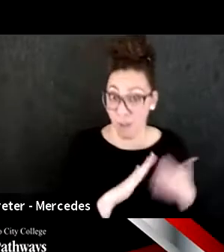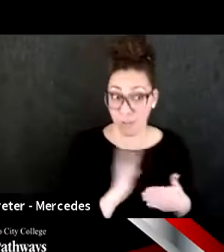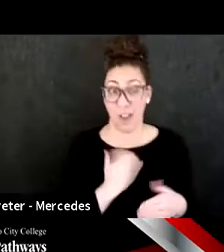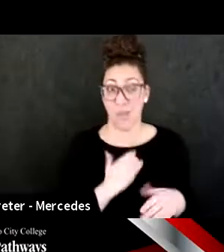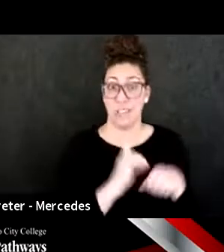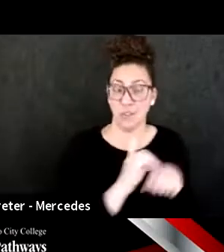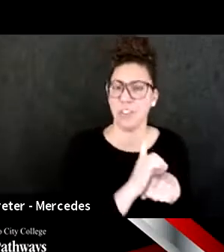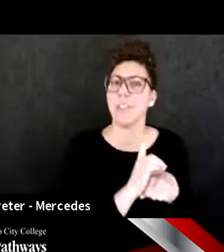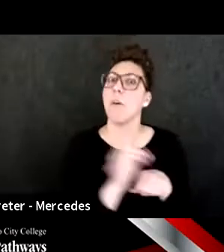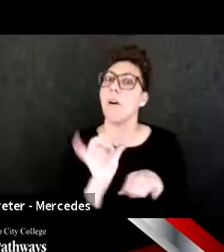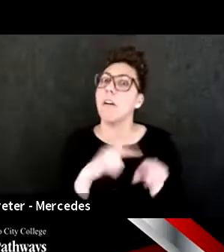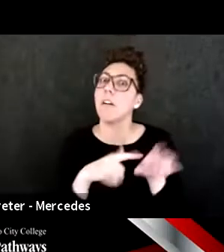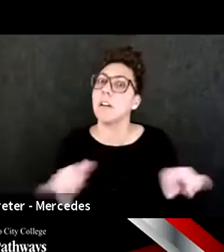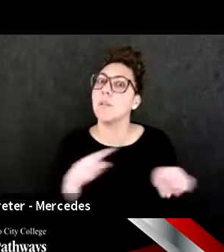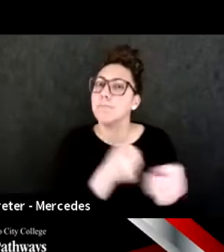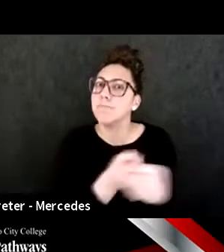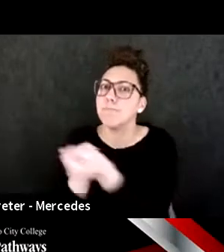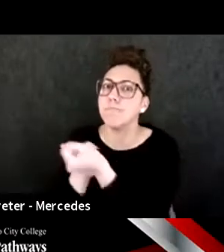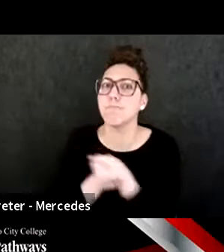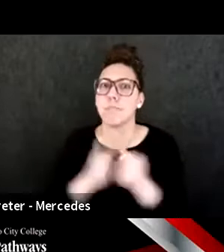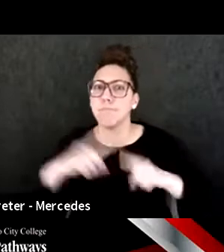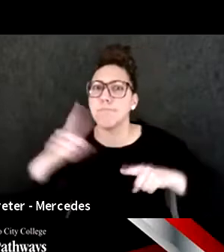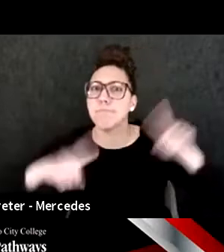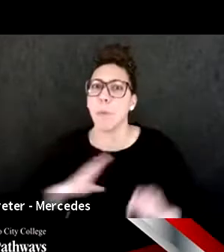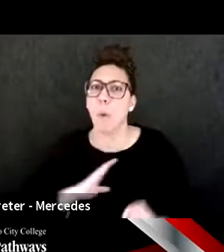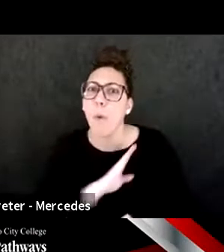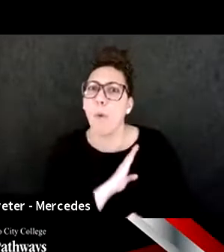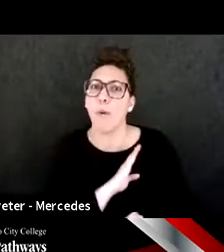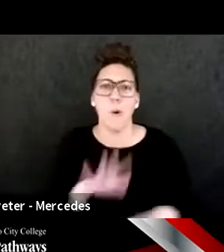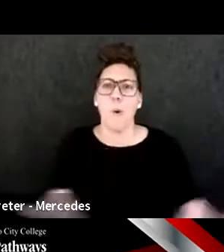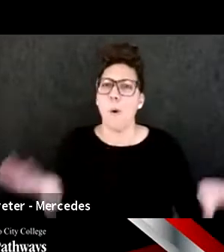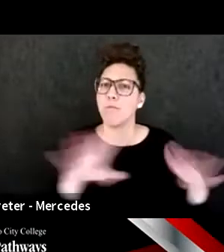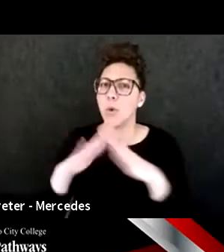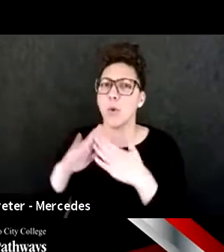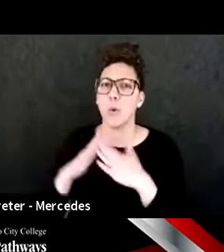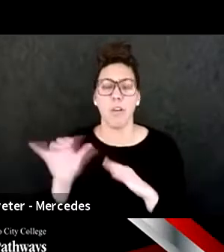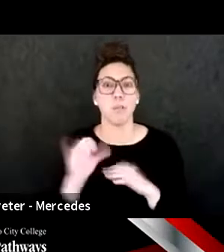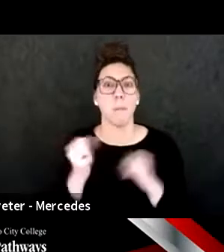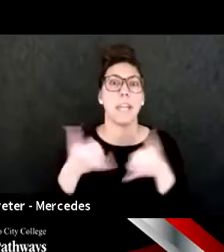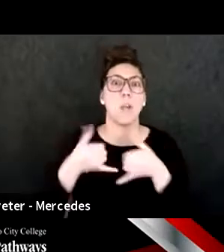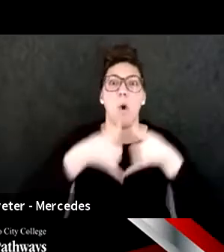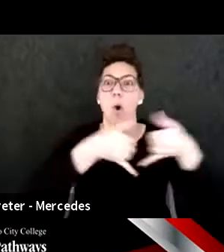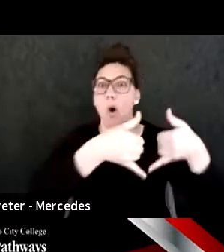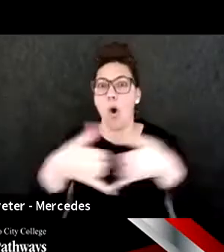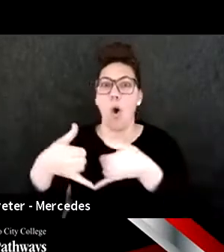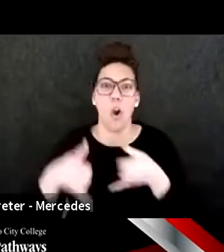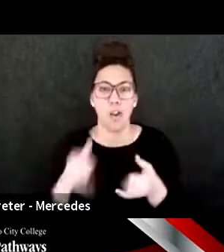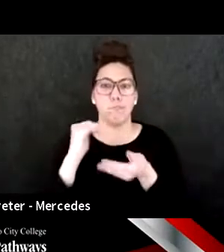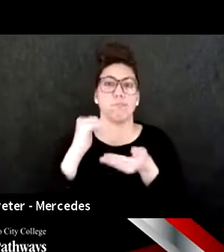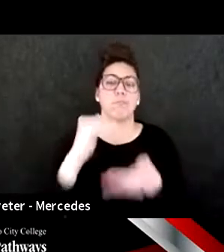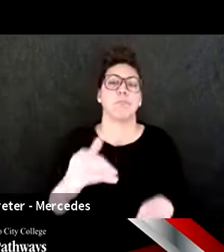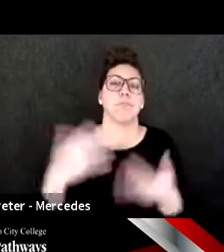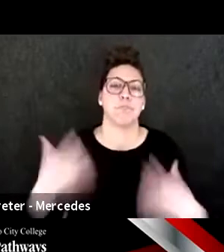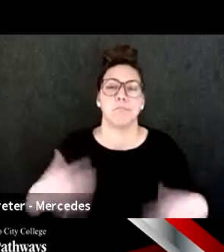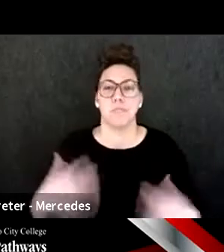a lot of her time to serving on various boards throughout the community and has received many, many awards for her contributions as well. Thank